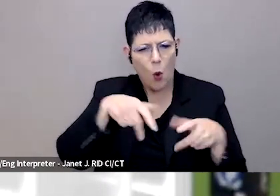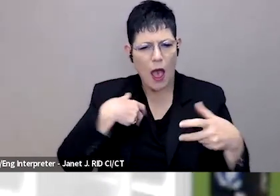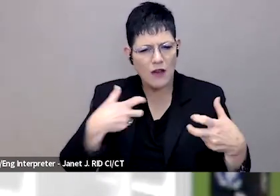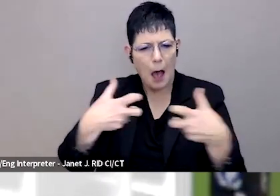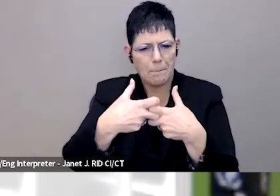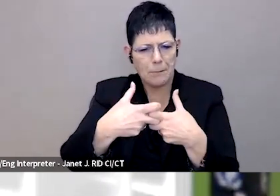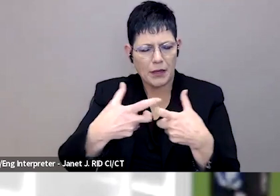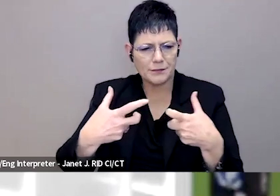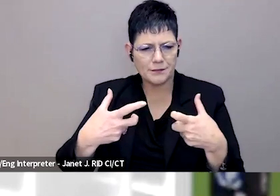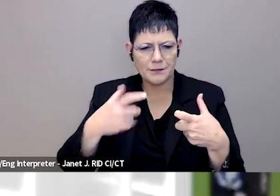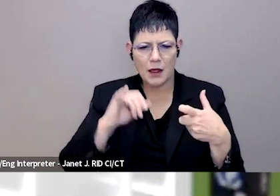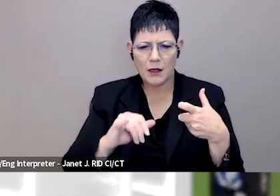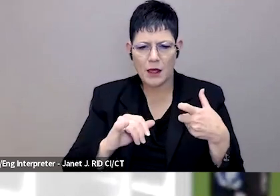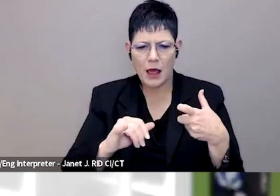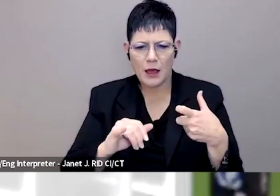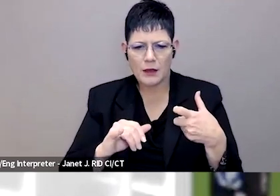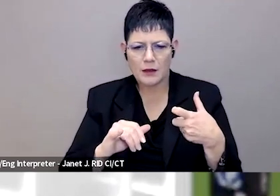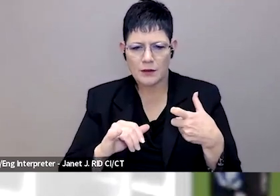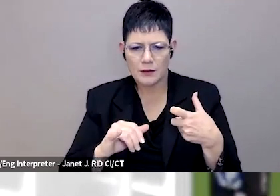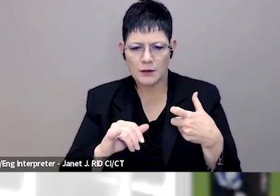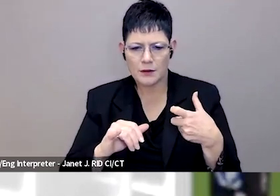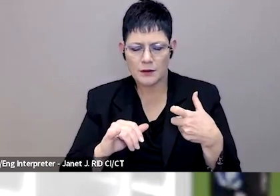the people that the AAAs normally.